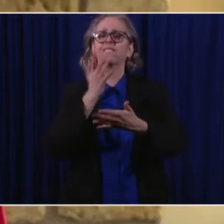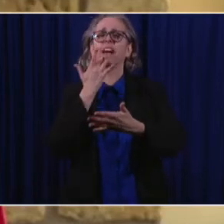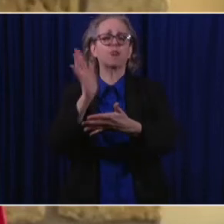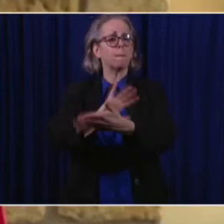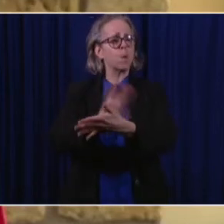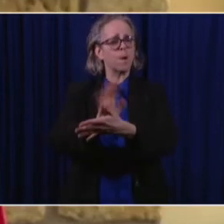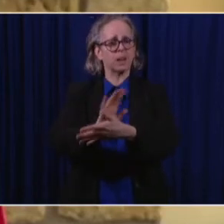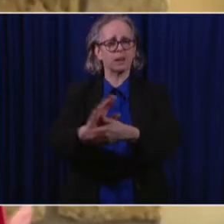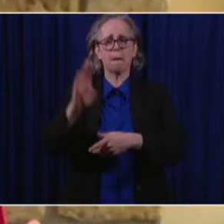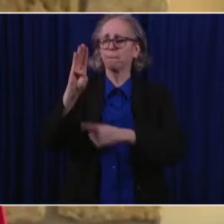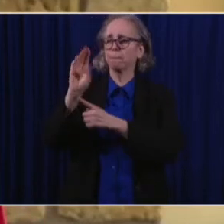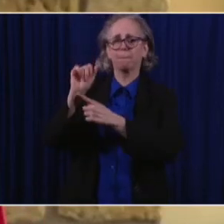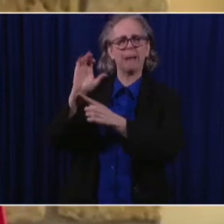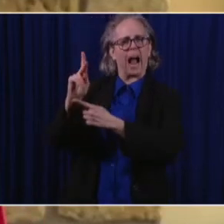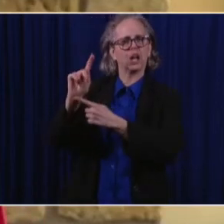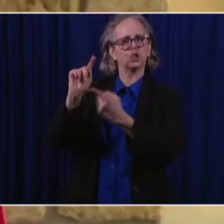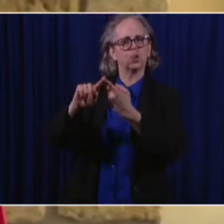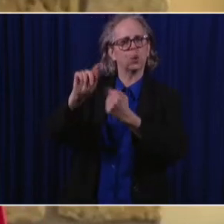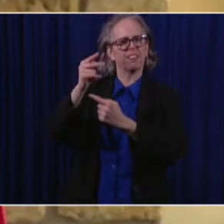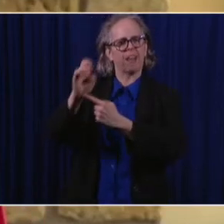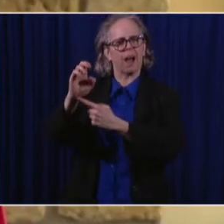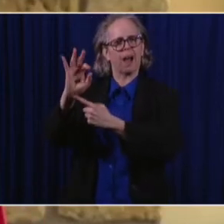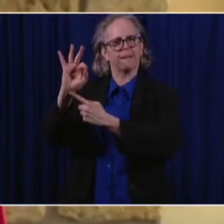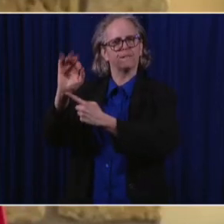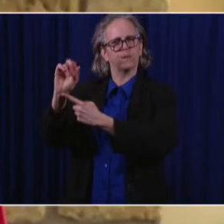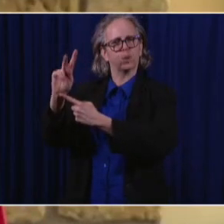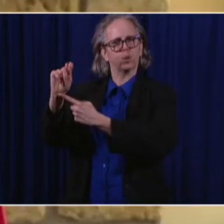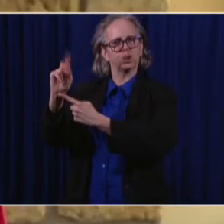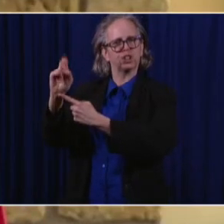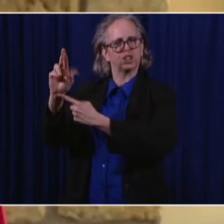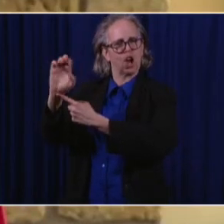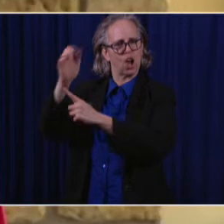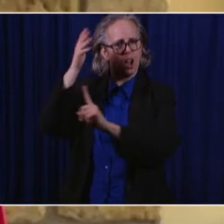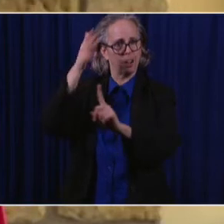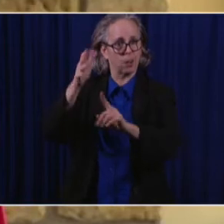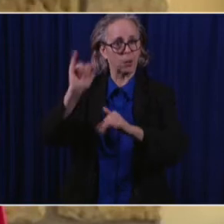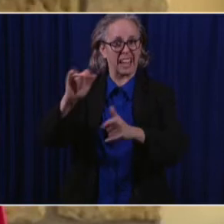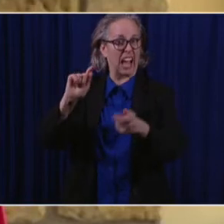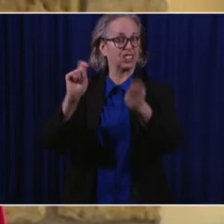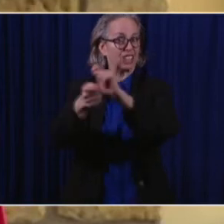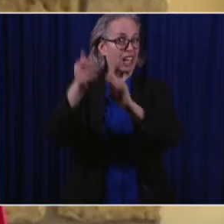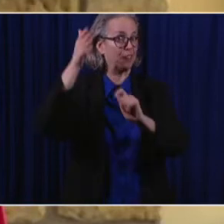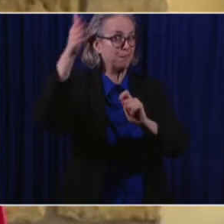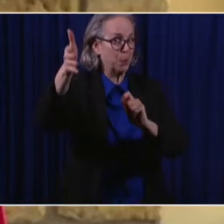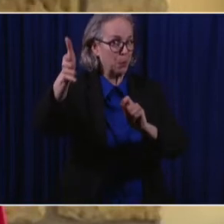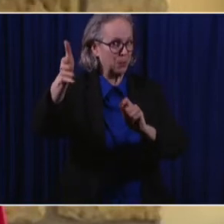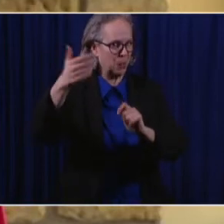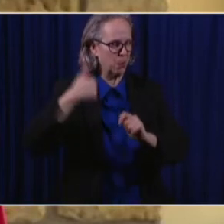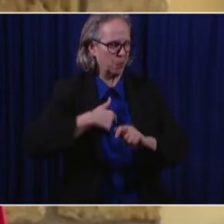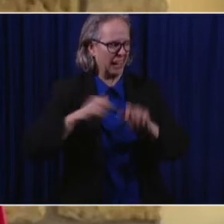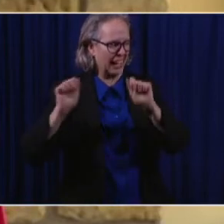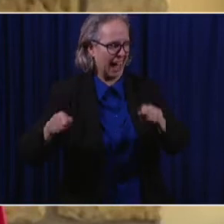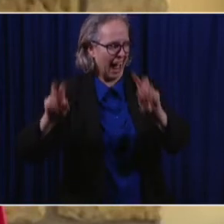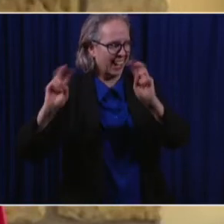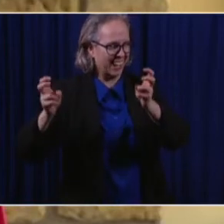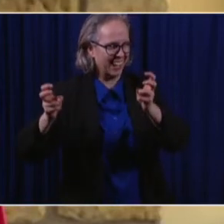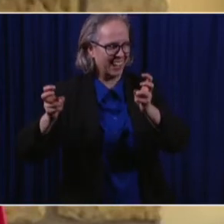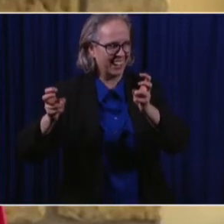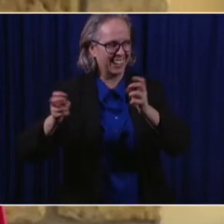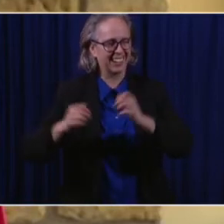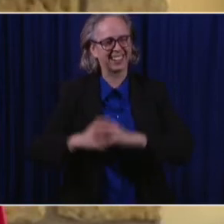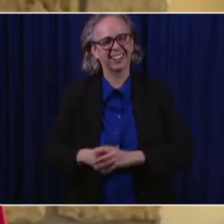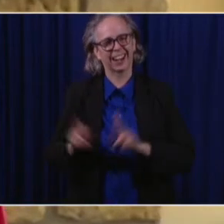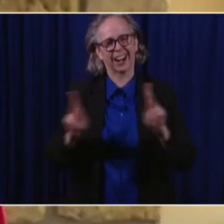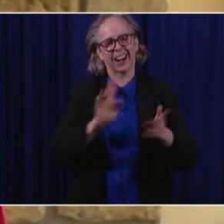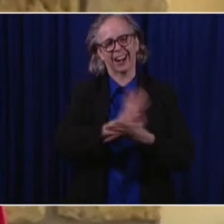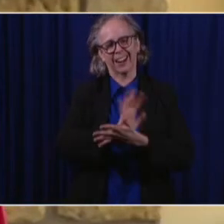So we are starting to see more mask compliance. The reports I'm getting back from my team show that even in